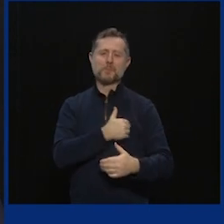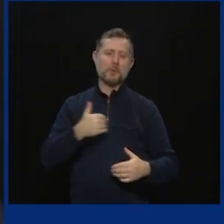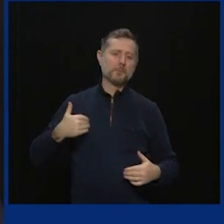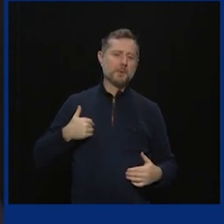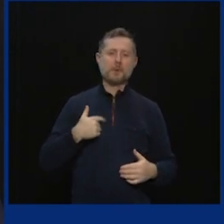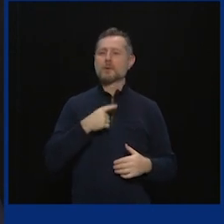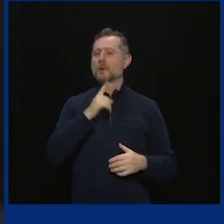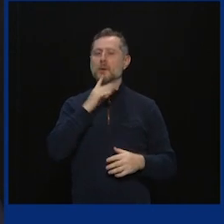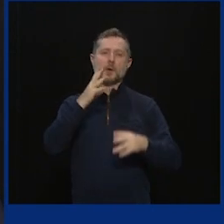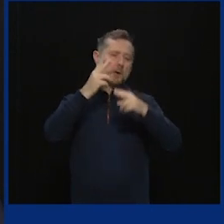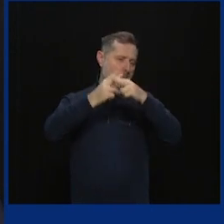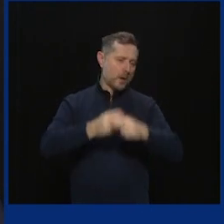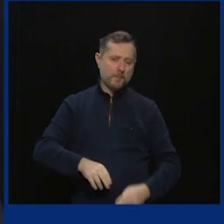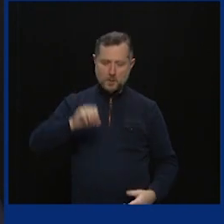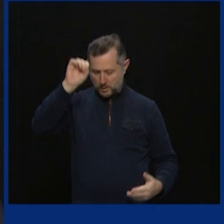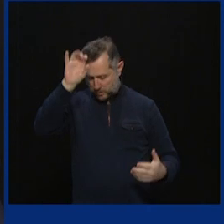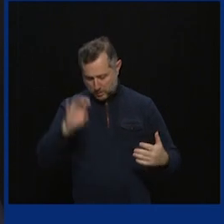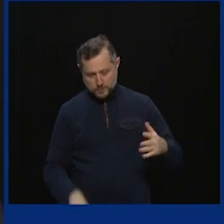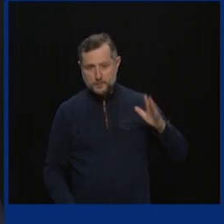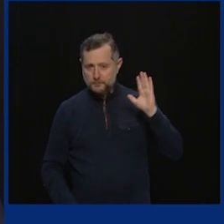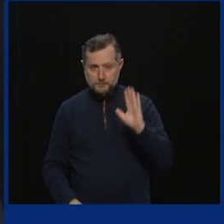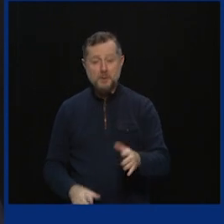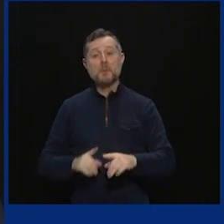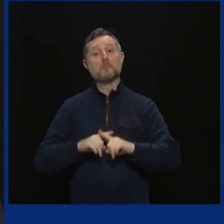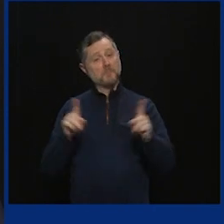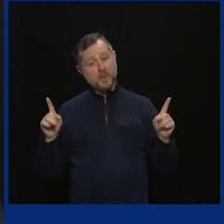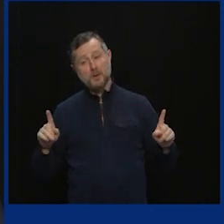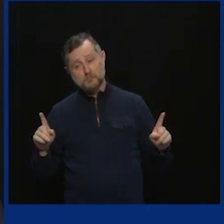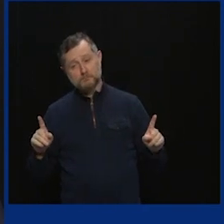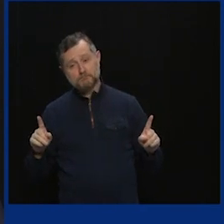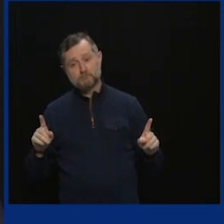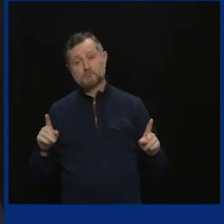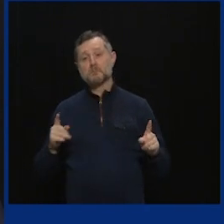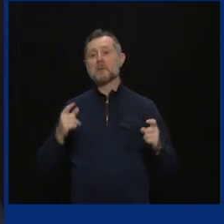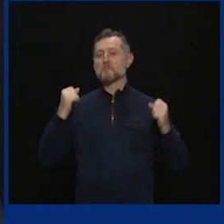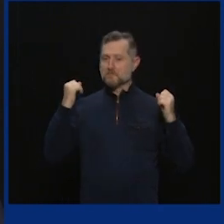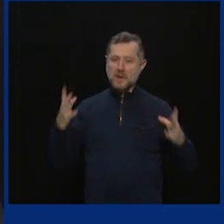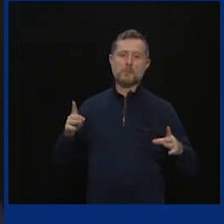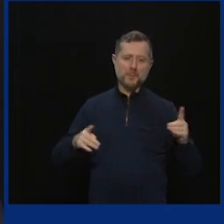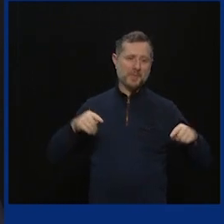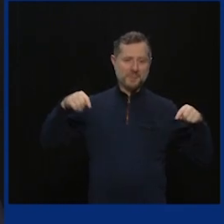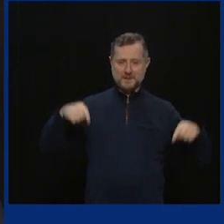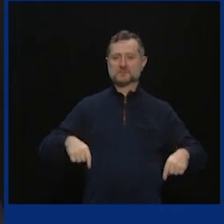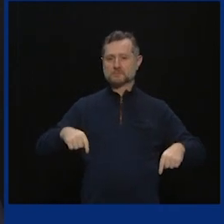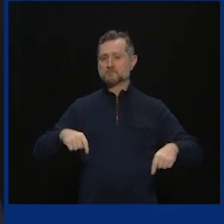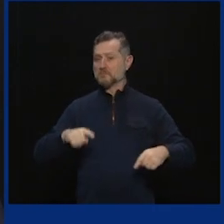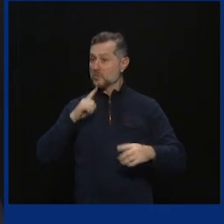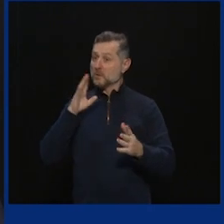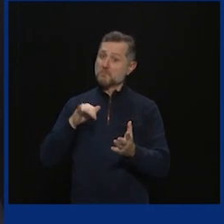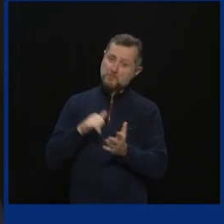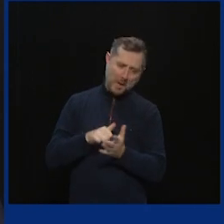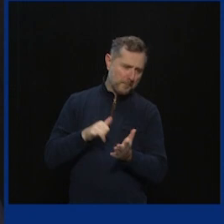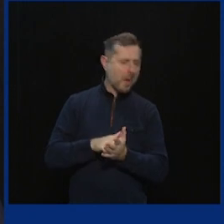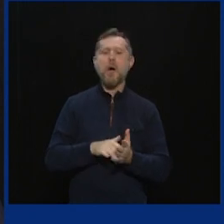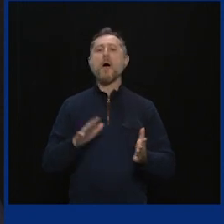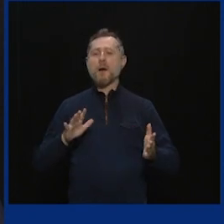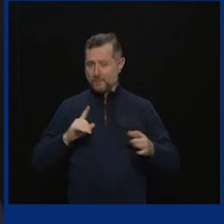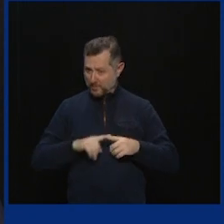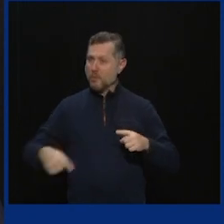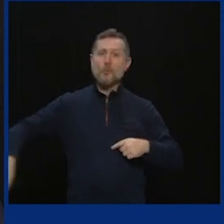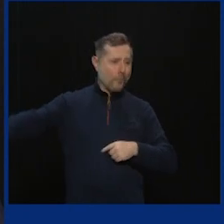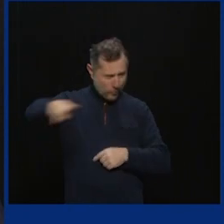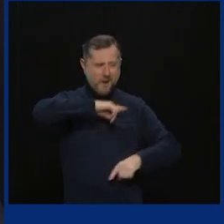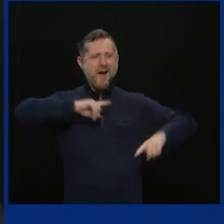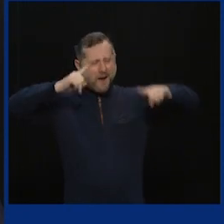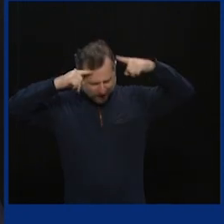but in doing what many thought was impossible, right, Gail? Yes. Come together on a consensus in